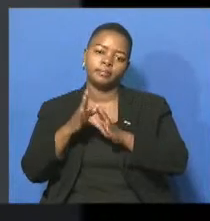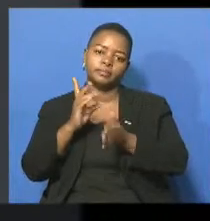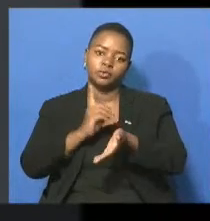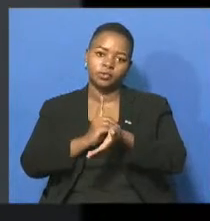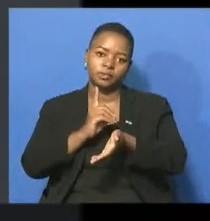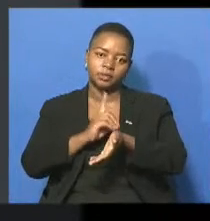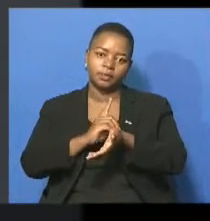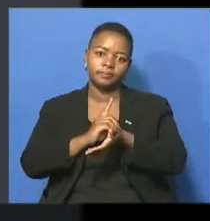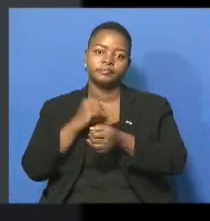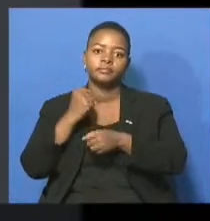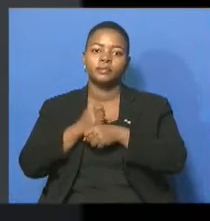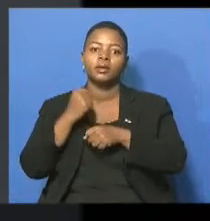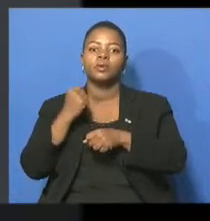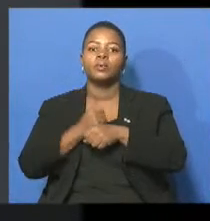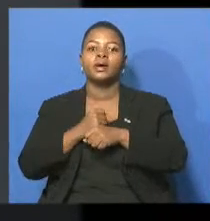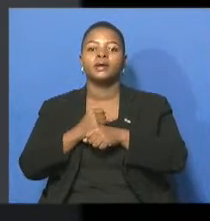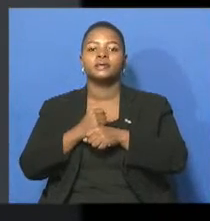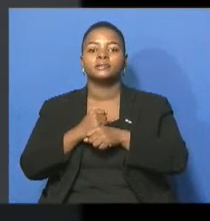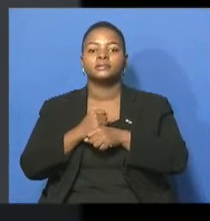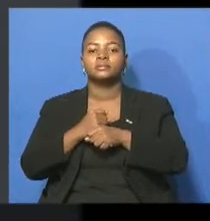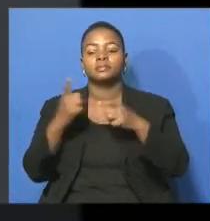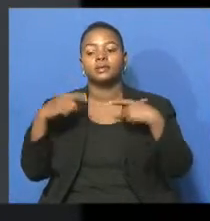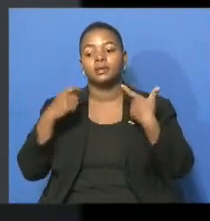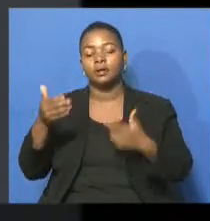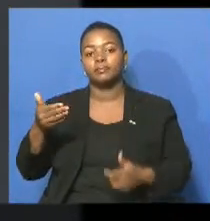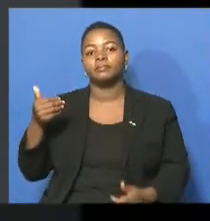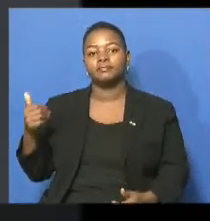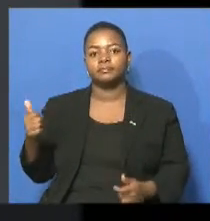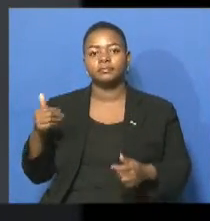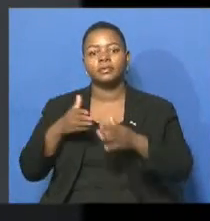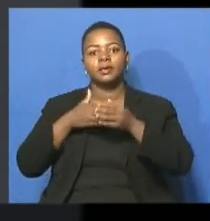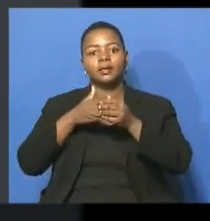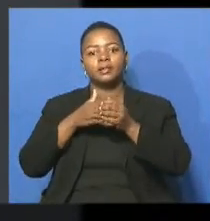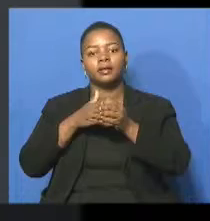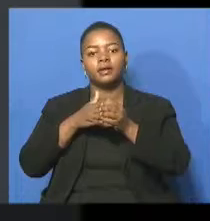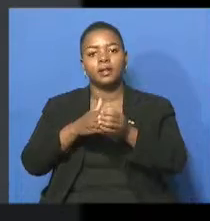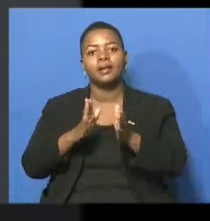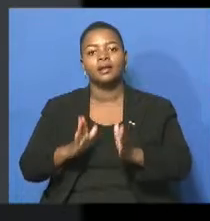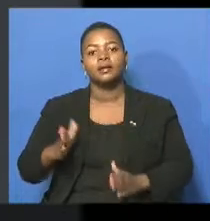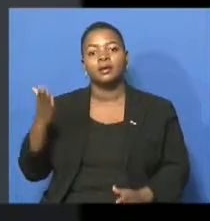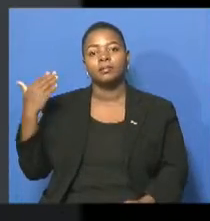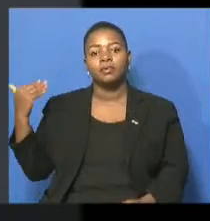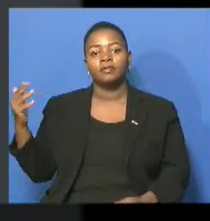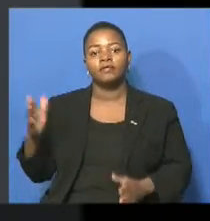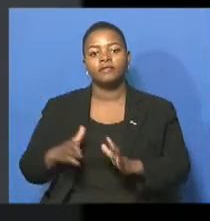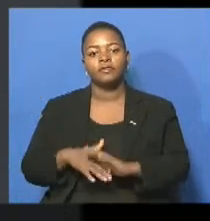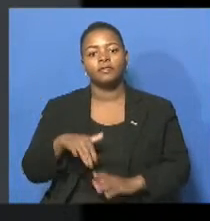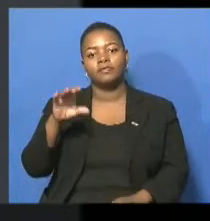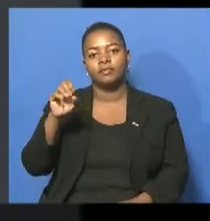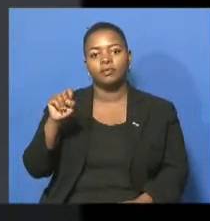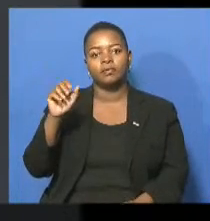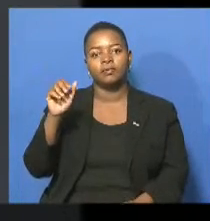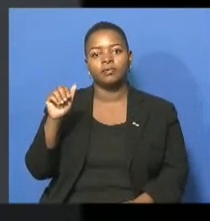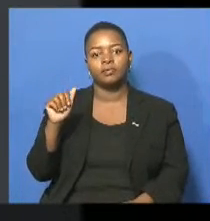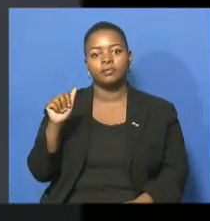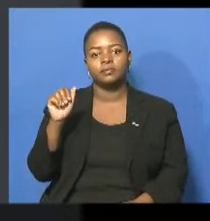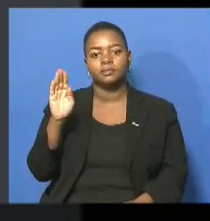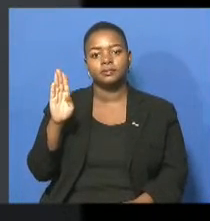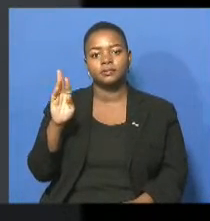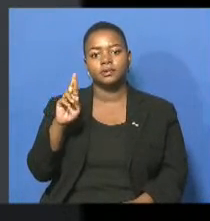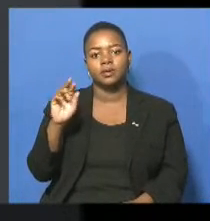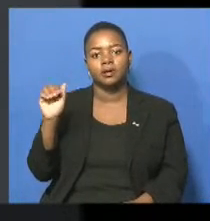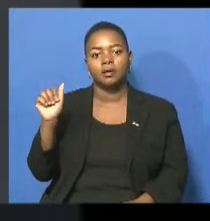goromente ibile he's the former head of Sbrana Psychiatric Hospital, Dr. Thula se.